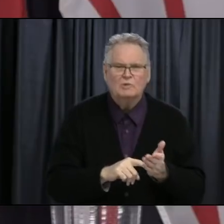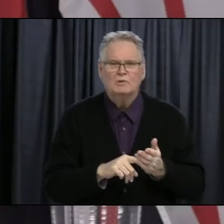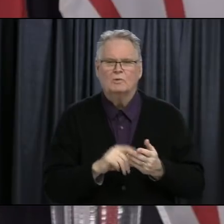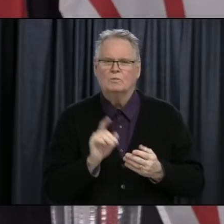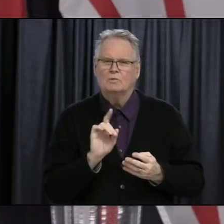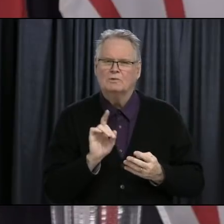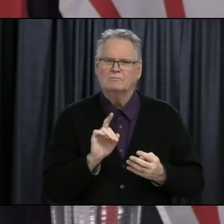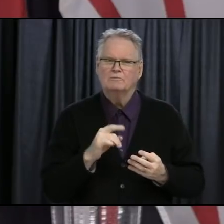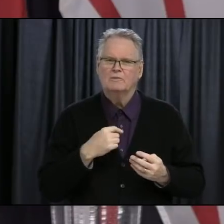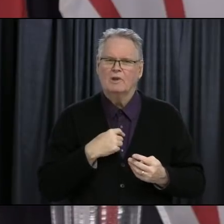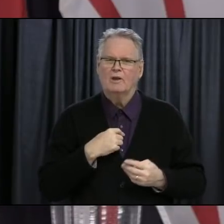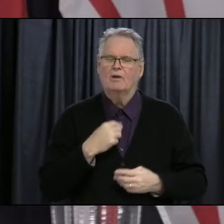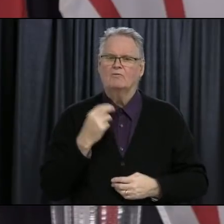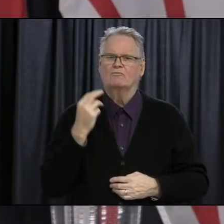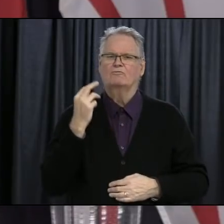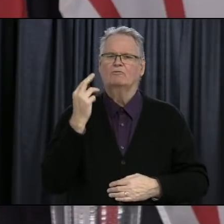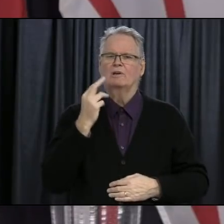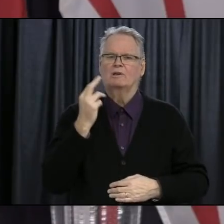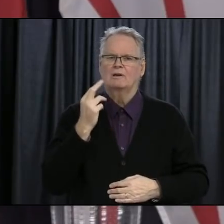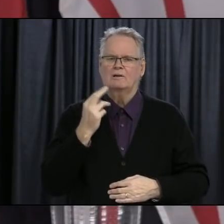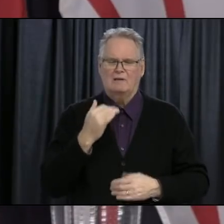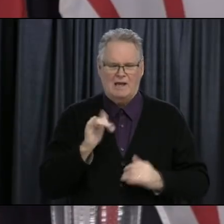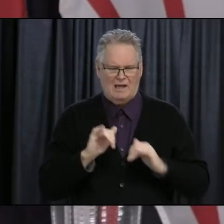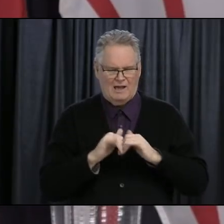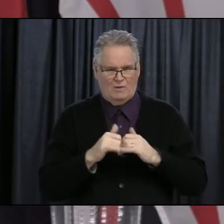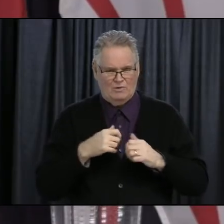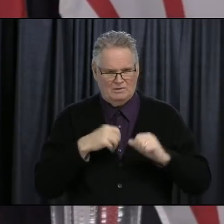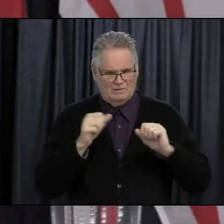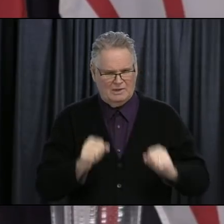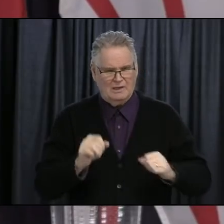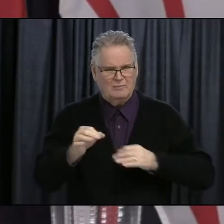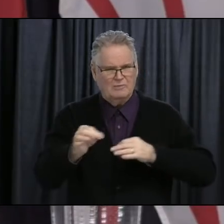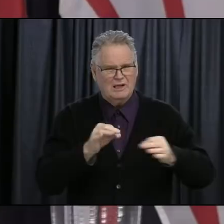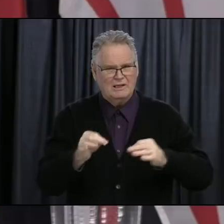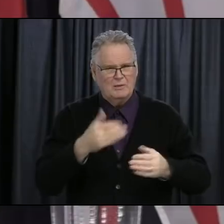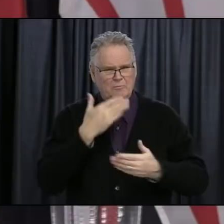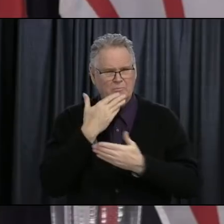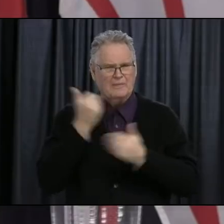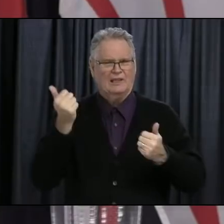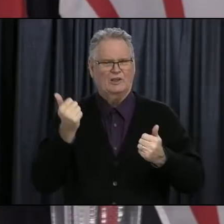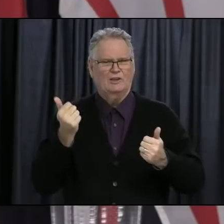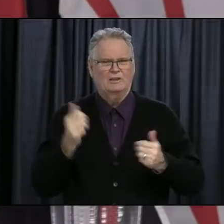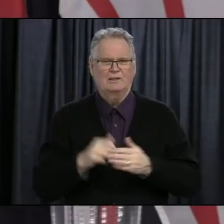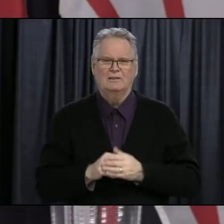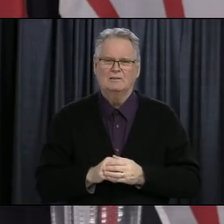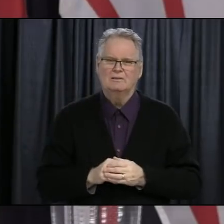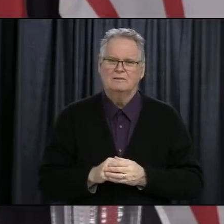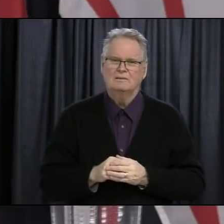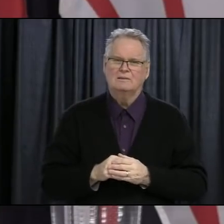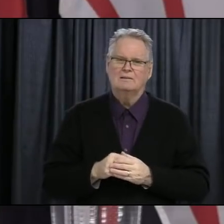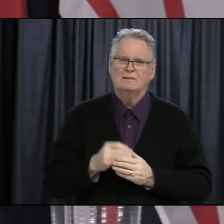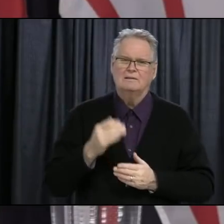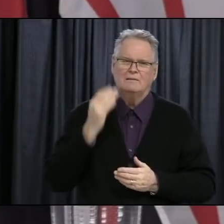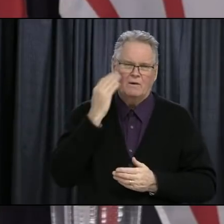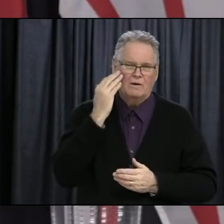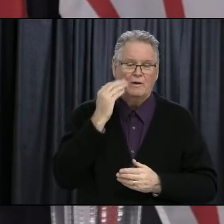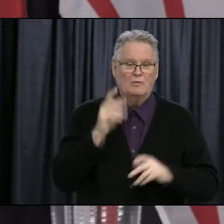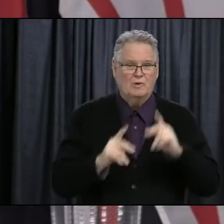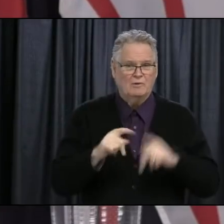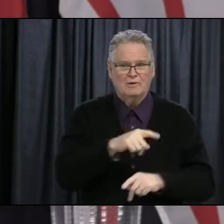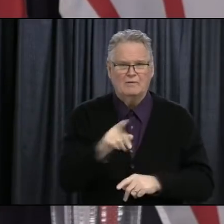my kids. I know there's a lot of us who have the same questions about the differences, but what matters right now